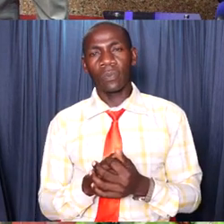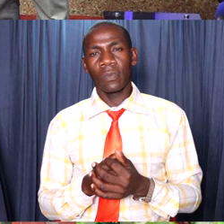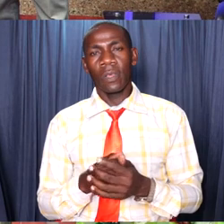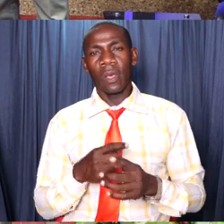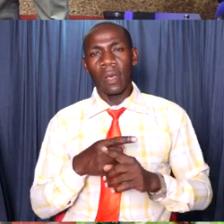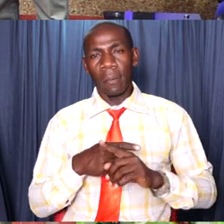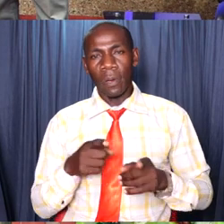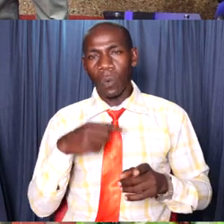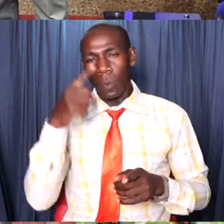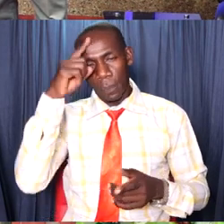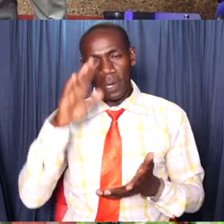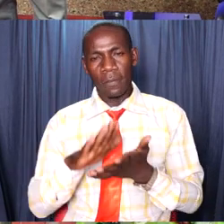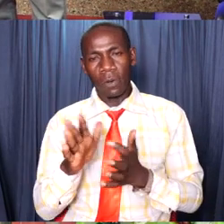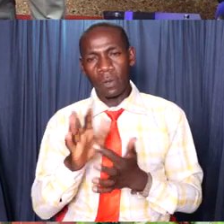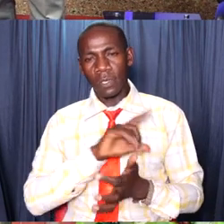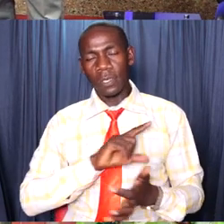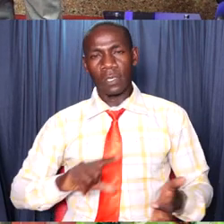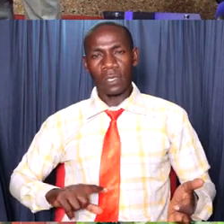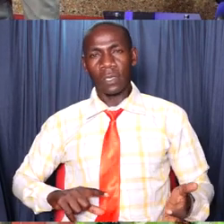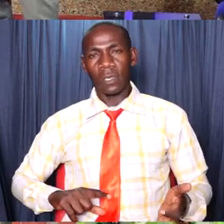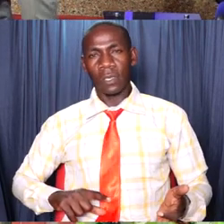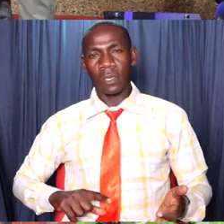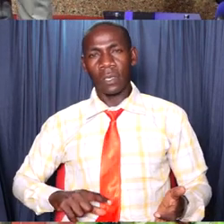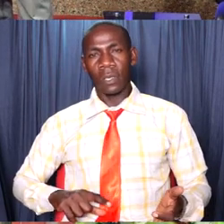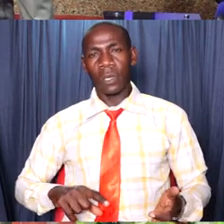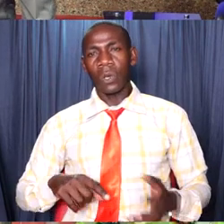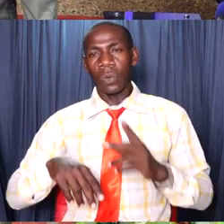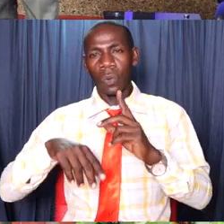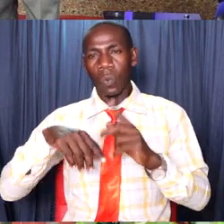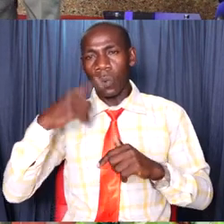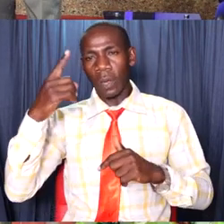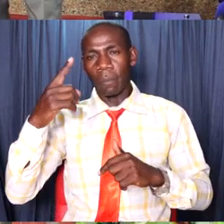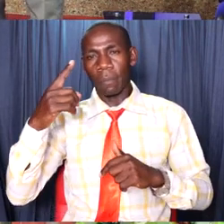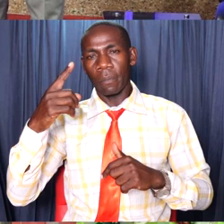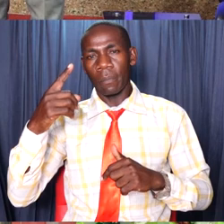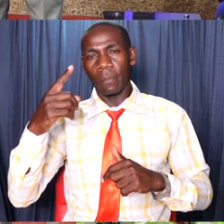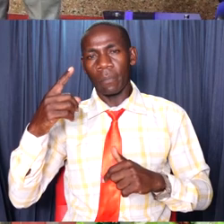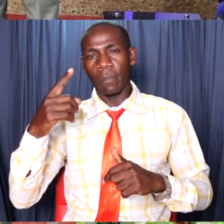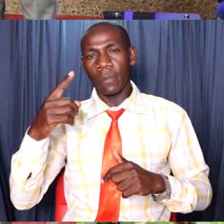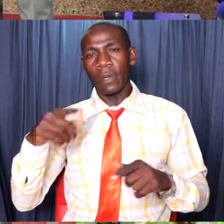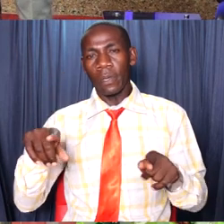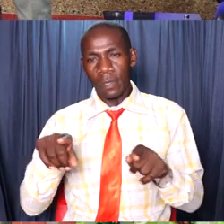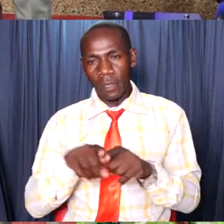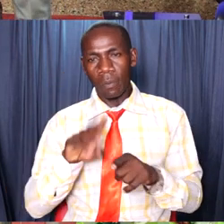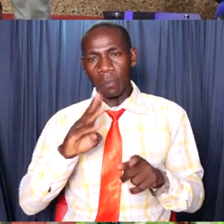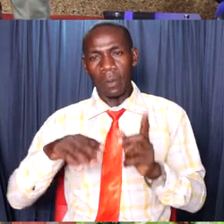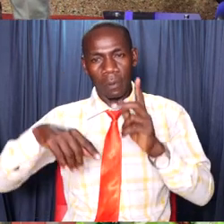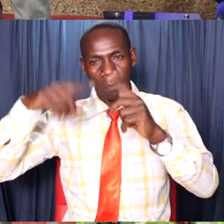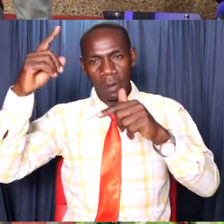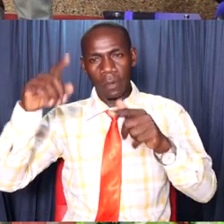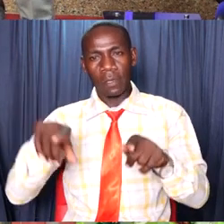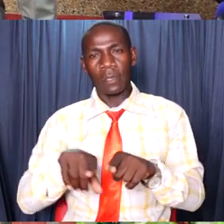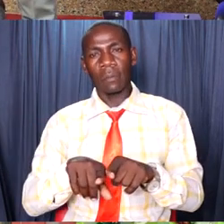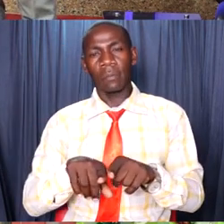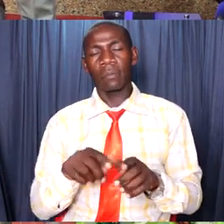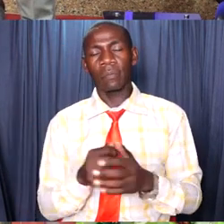Lakini amwaminie Bwana Yesu. But one believing in the Lord Jesus. Yeye aliyeshinda. Him who overcame. Naye atakuwa mshindi. He'll also be a